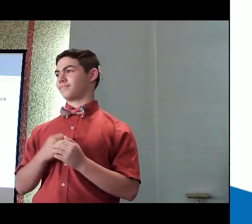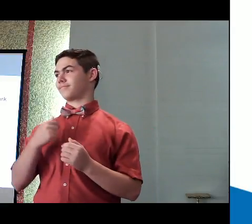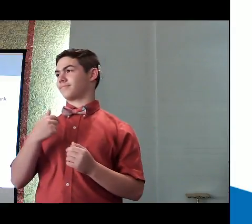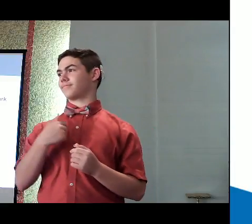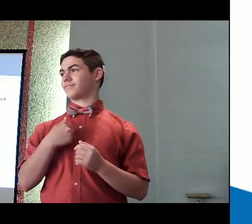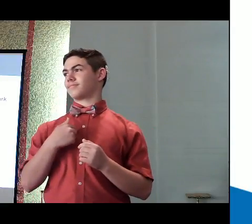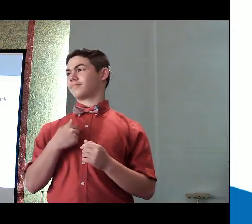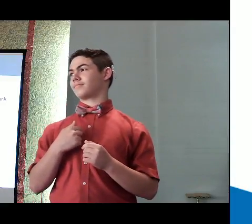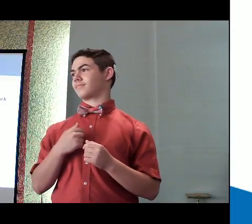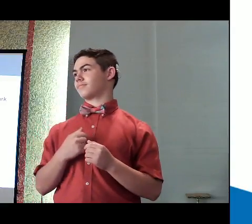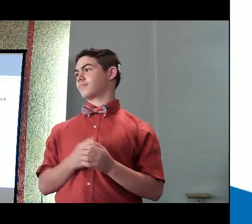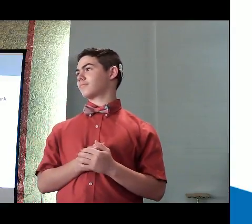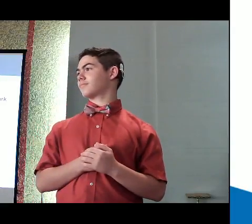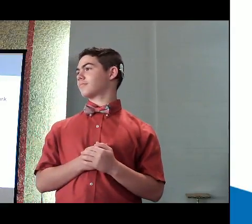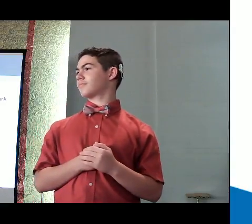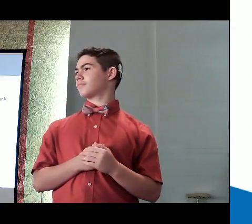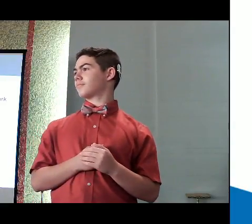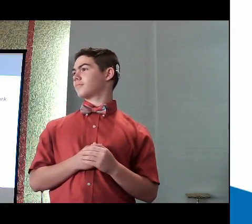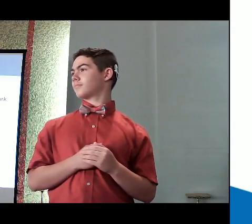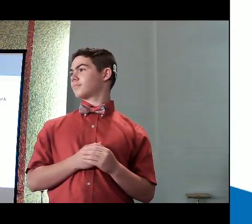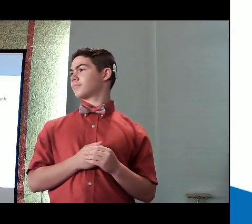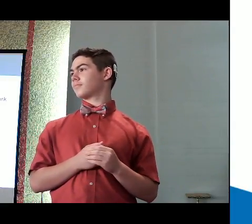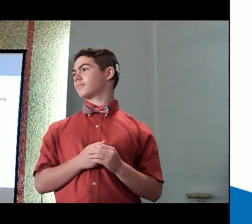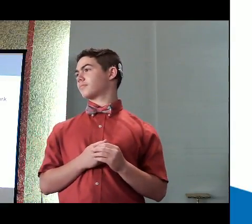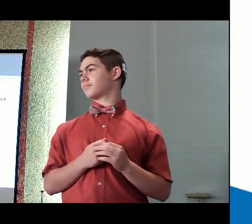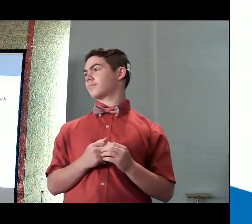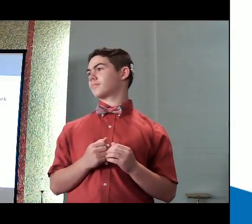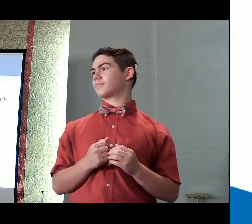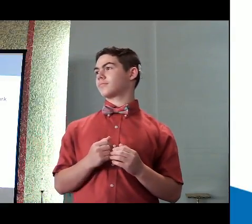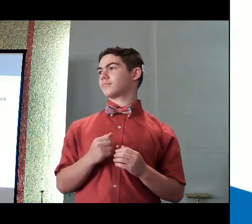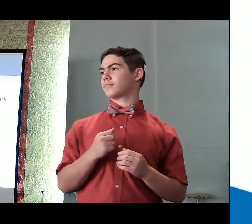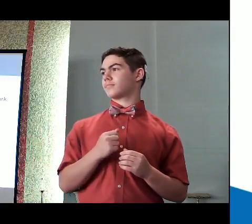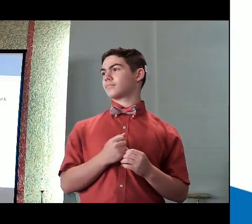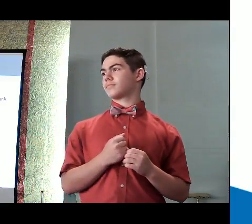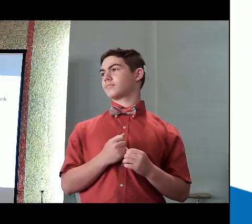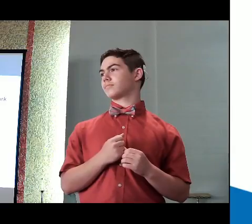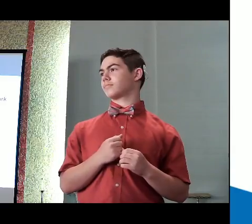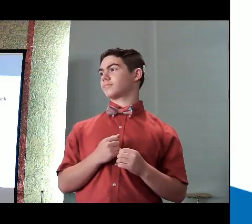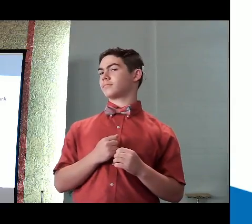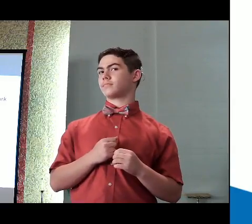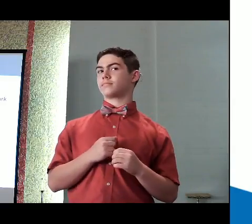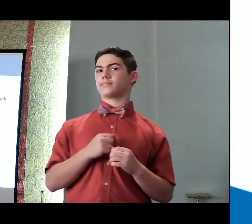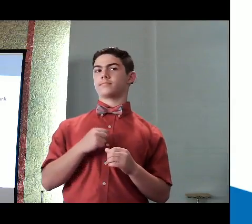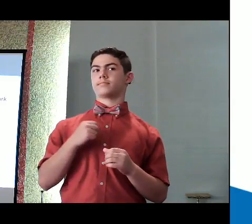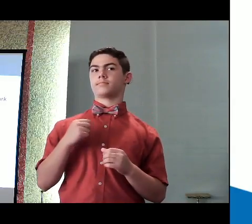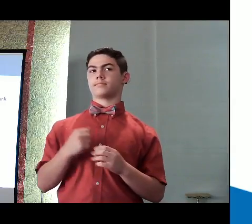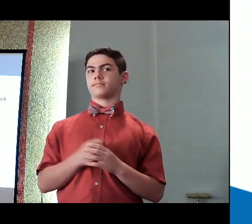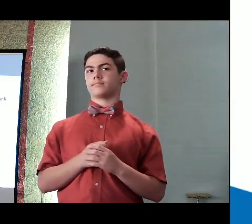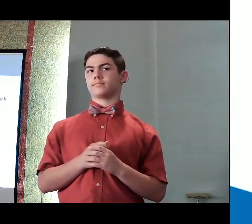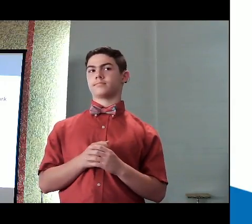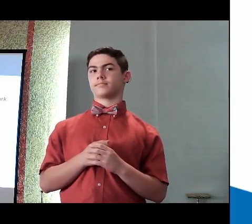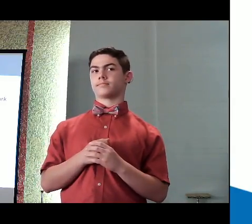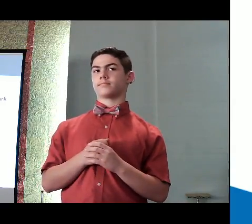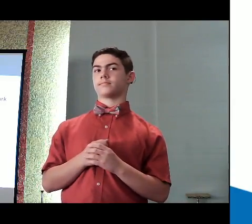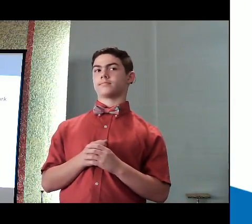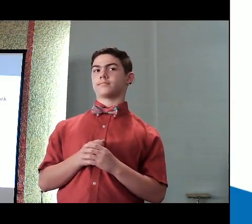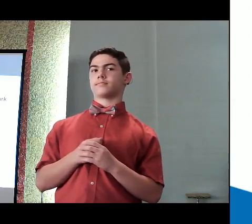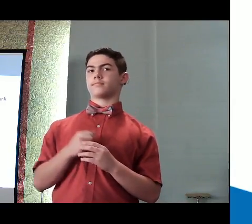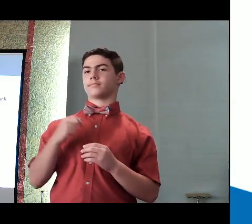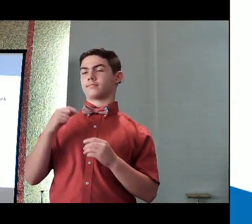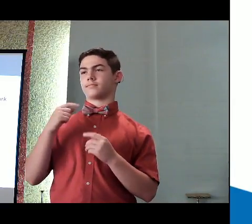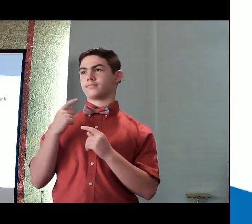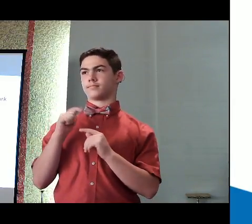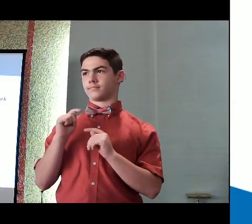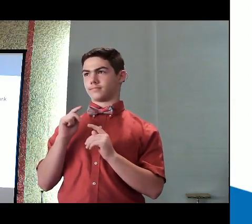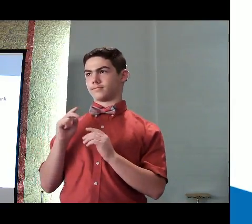not over here once again, I'll be over here handing out those schedules. If I'm not here, I'll be outside with my children handing them out. Okay? You got